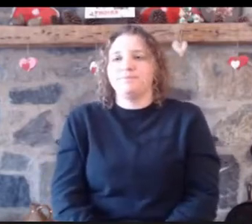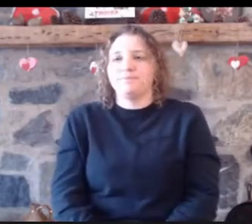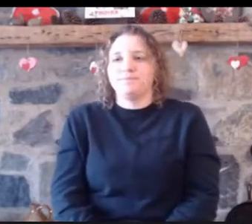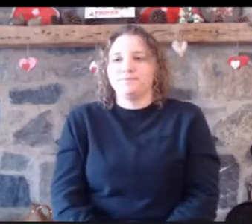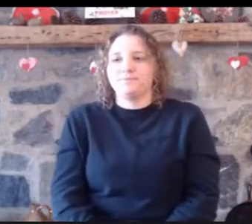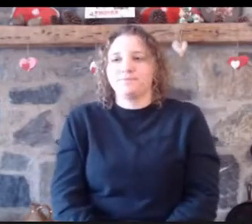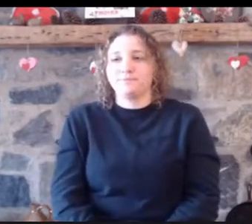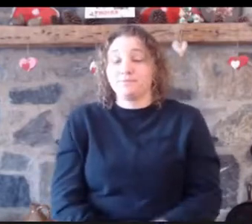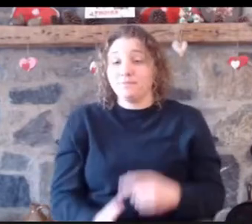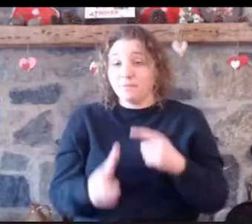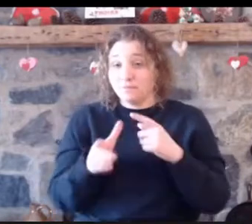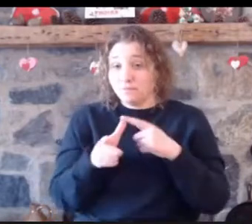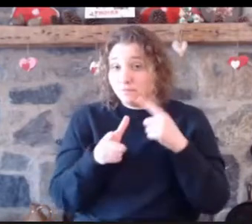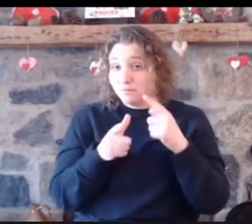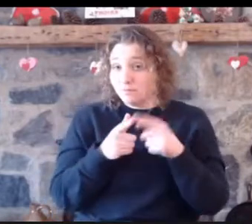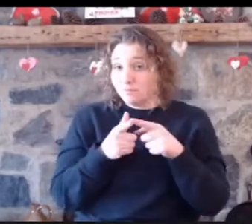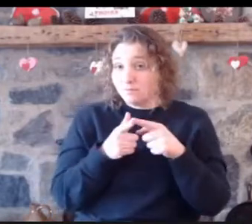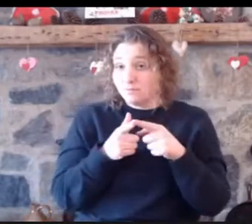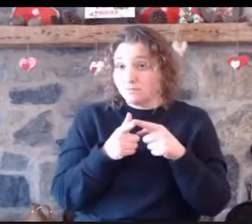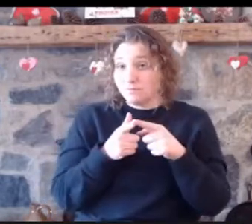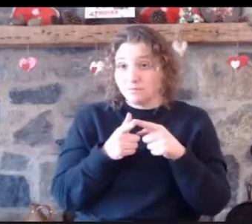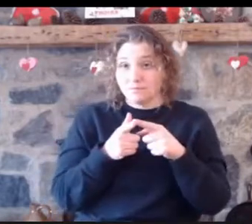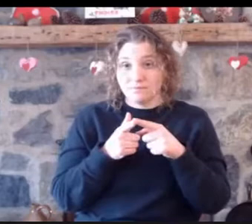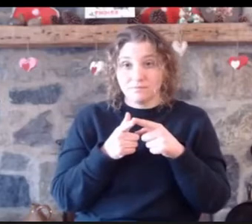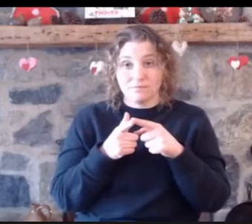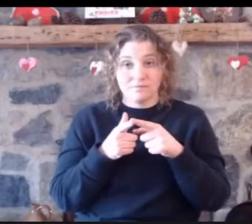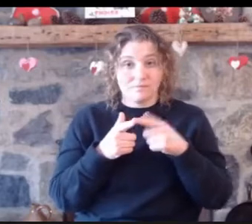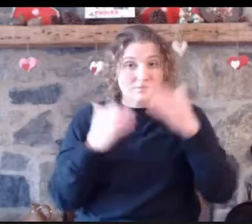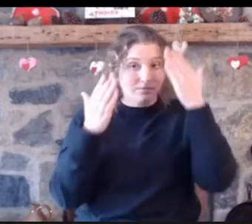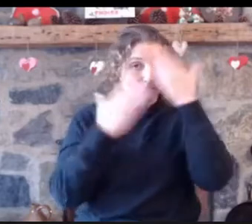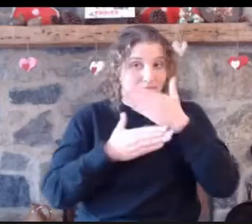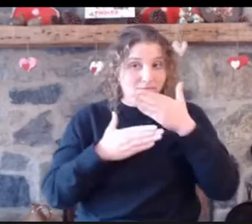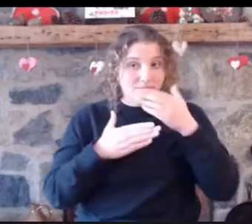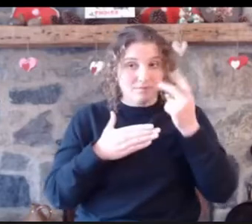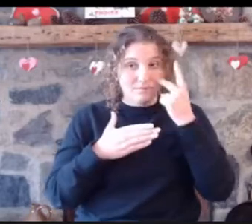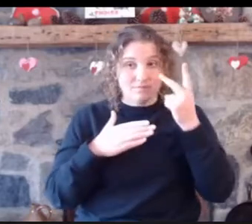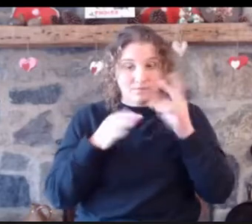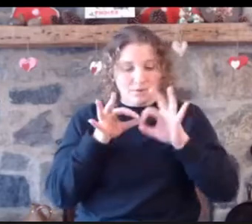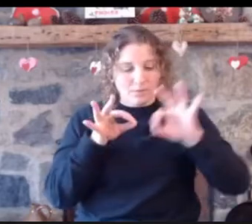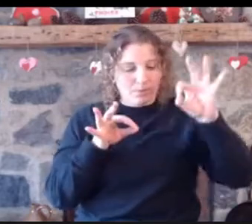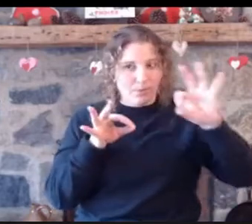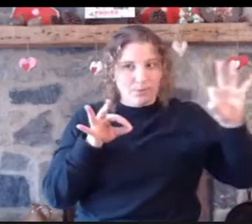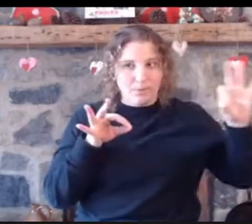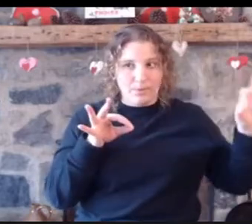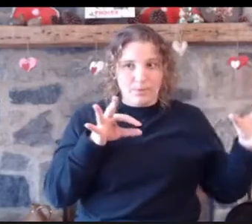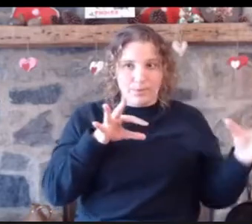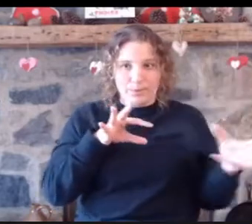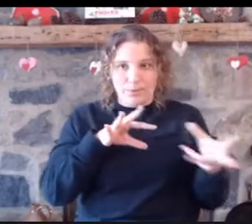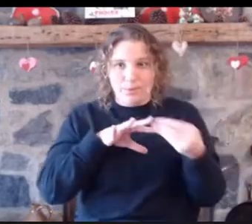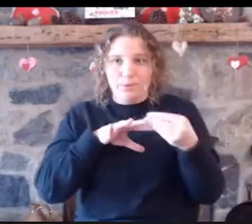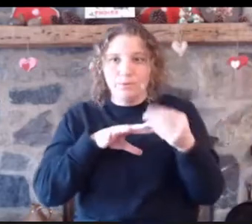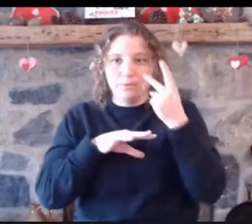And then suddenly, out of nowhere, come these tentacles.